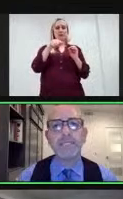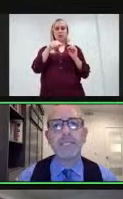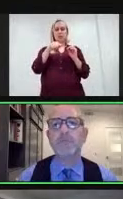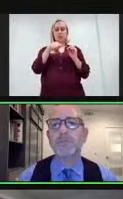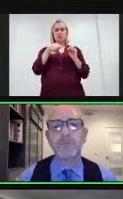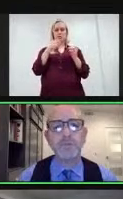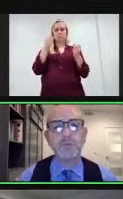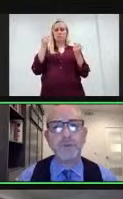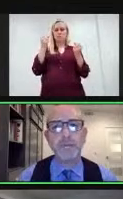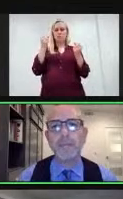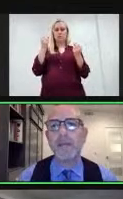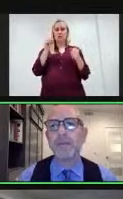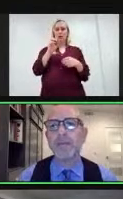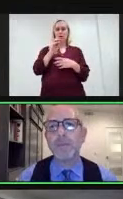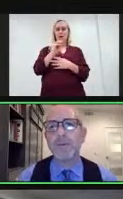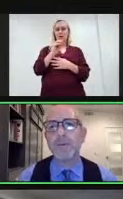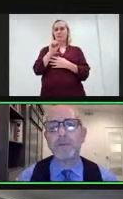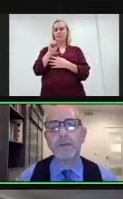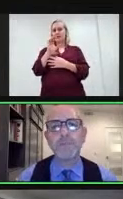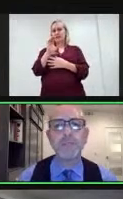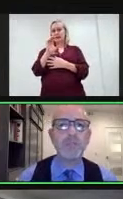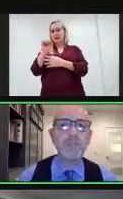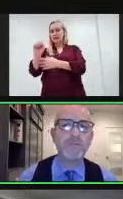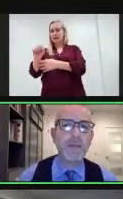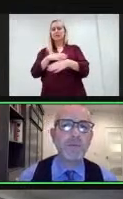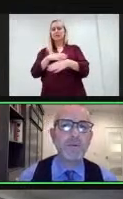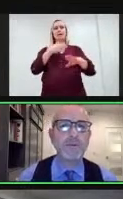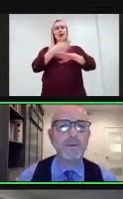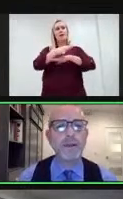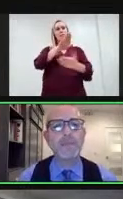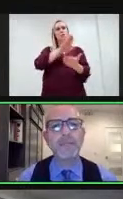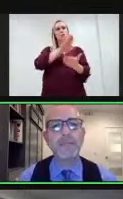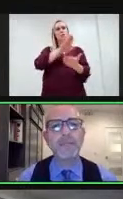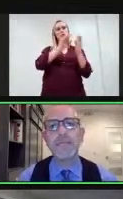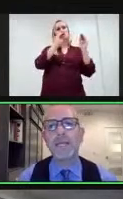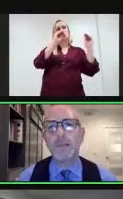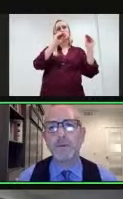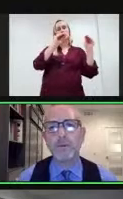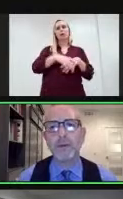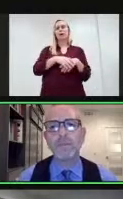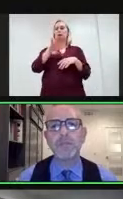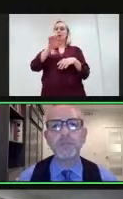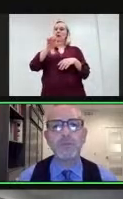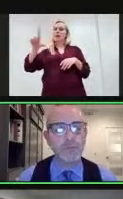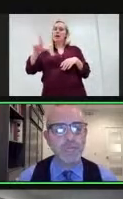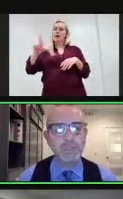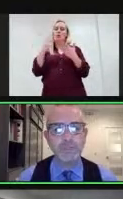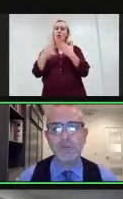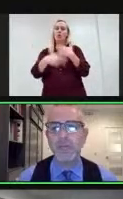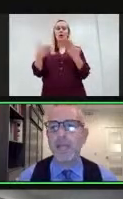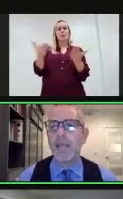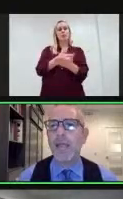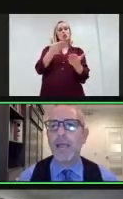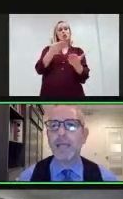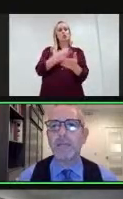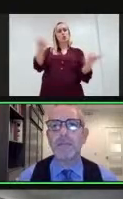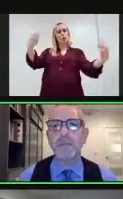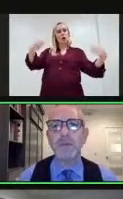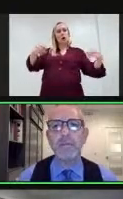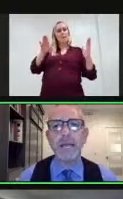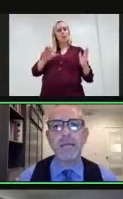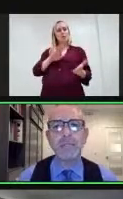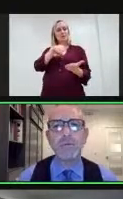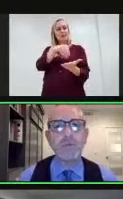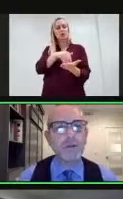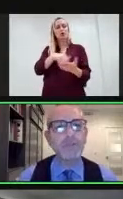MTSS and after-school tutoring and migrant ed programs and the Unified program and the ELL programs and the Newcomer Center and the